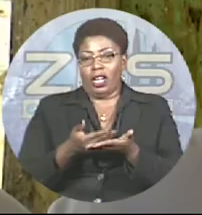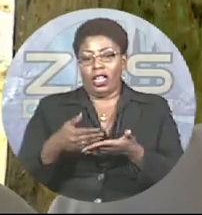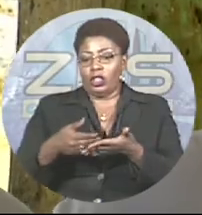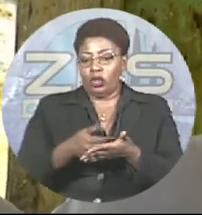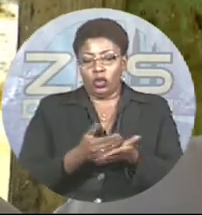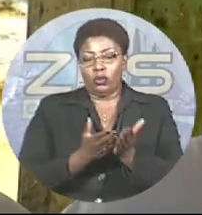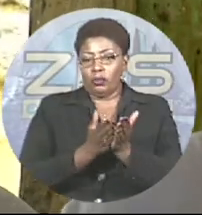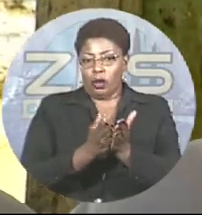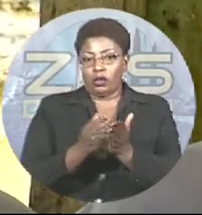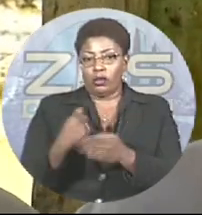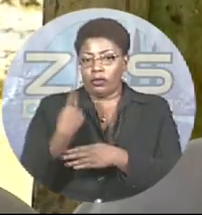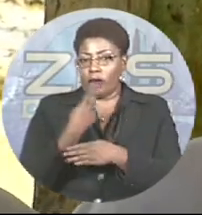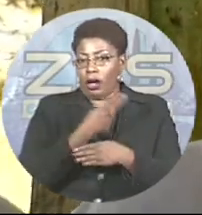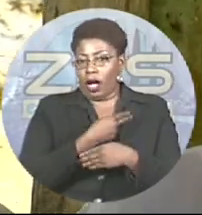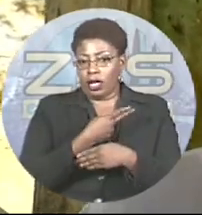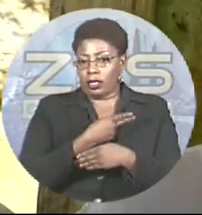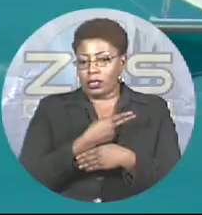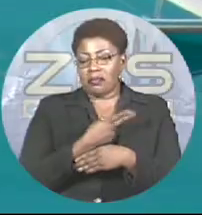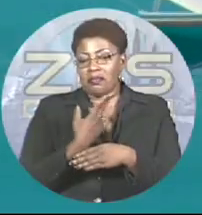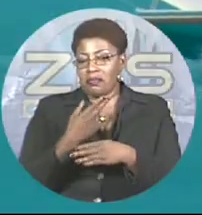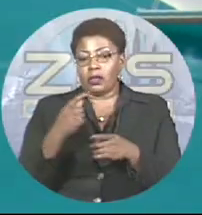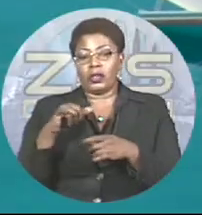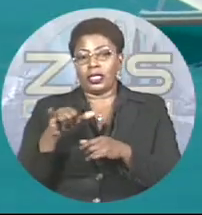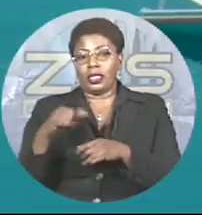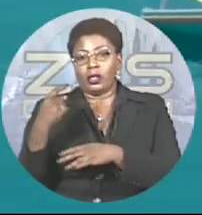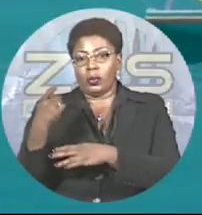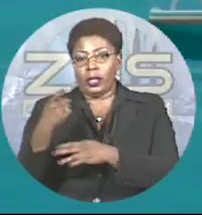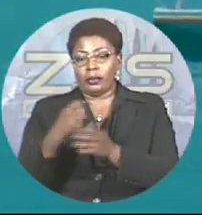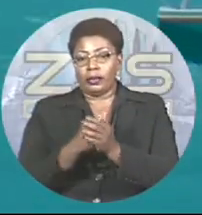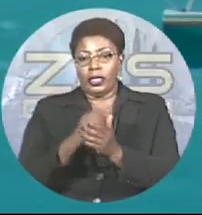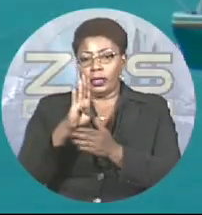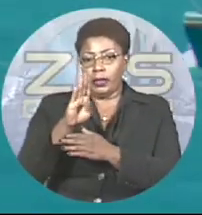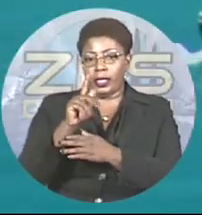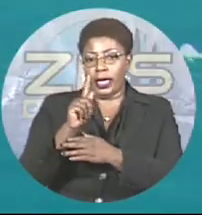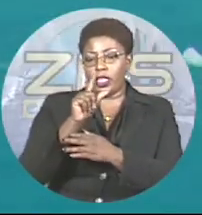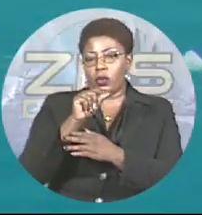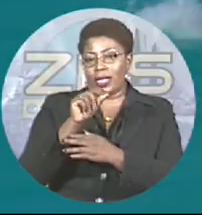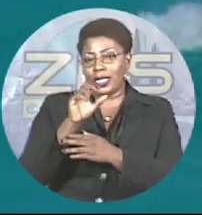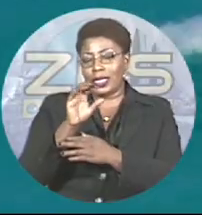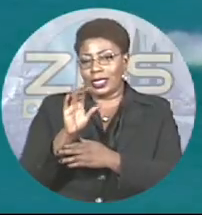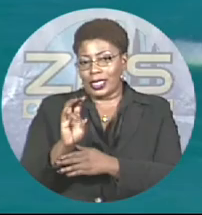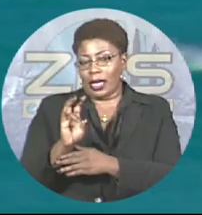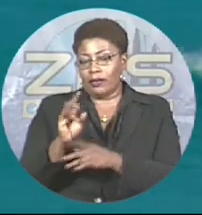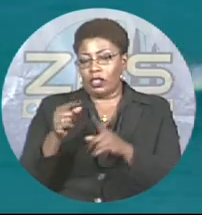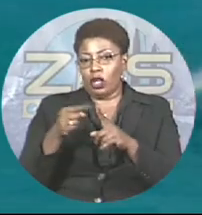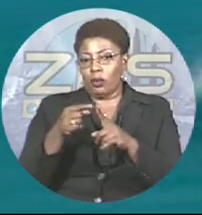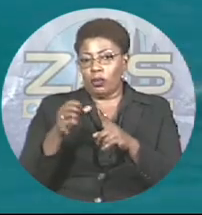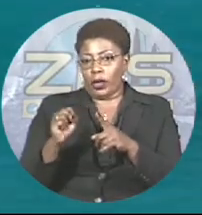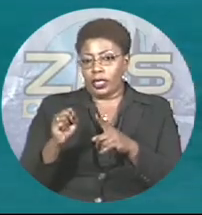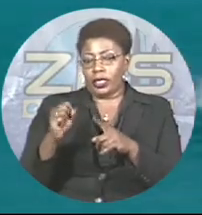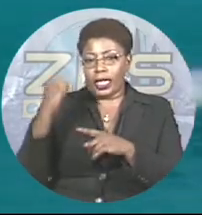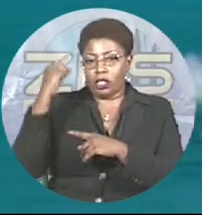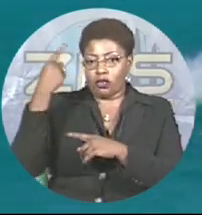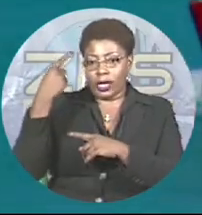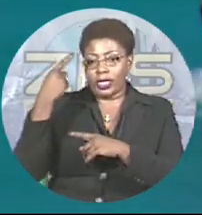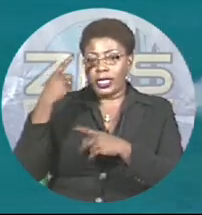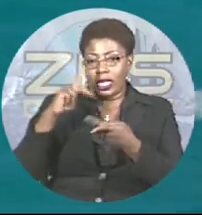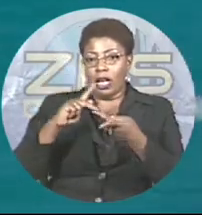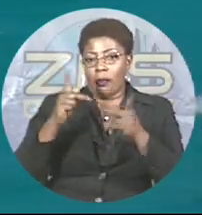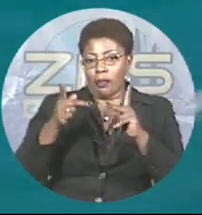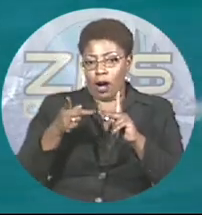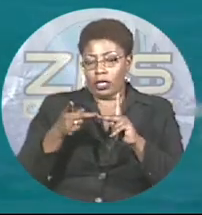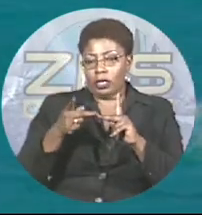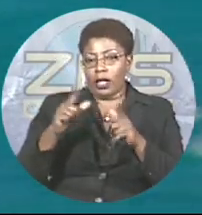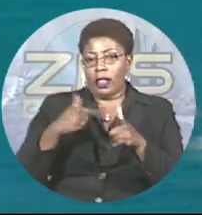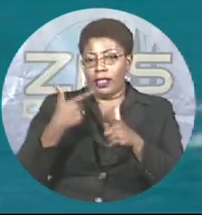back a relic, the Slaughter, and we slaughtered her. VDK, 27 points, first place. Crazy Partner, 20 points.